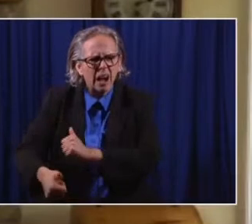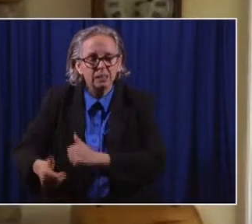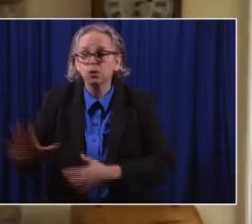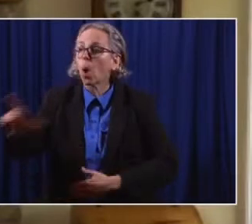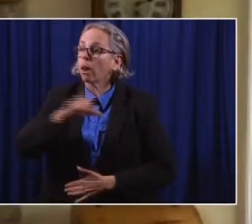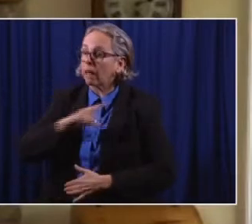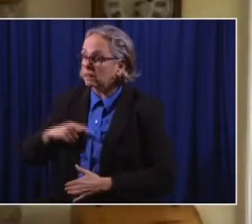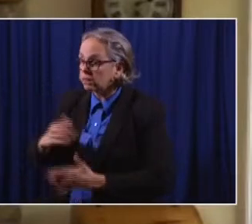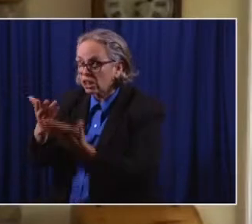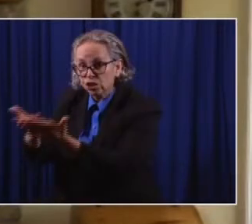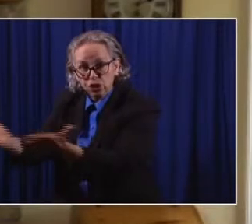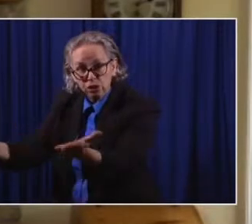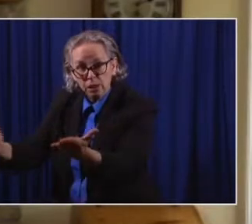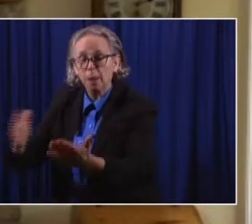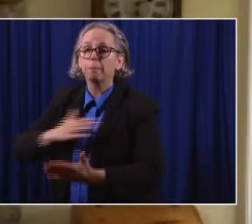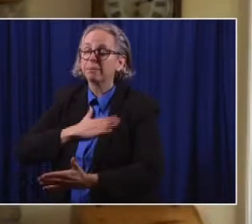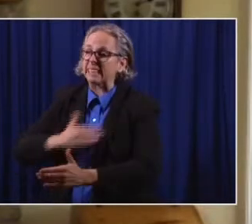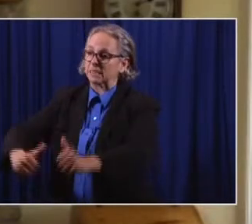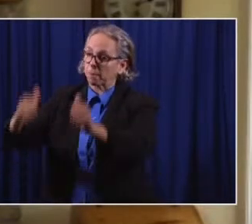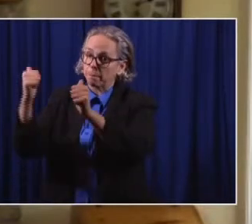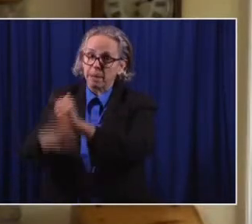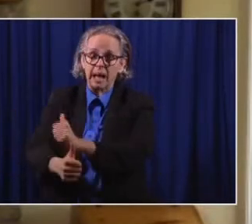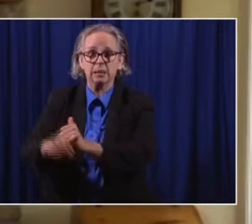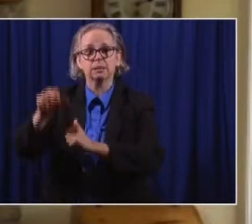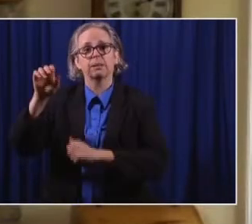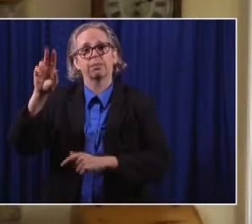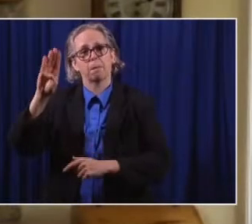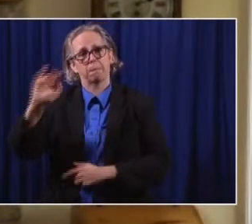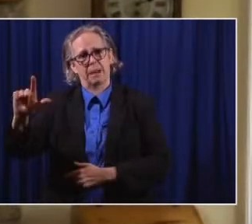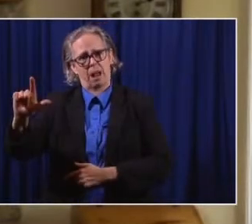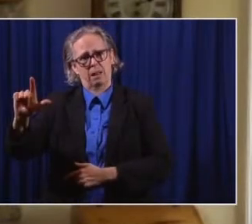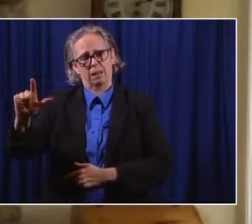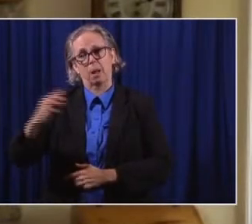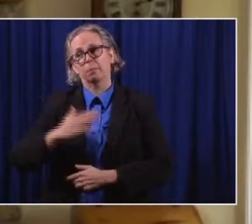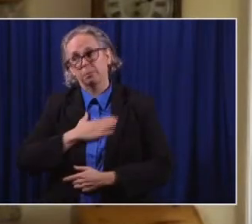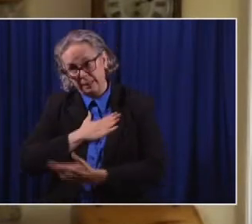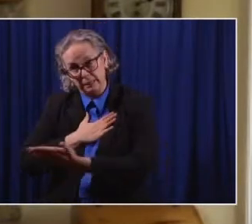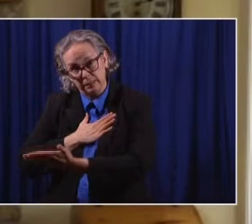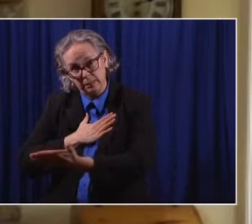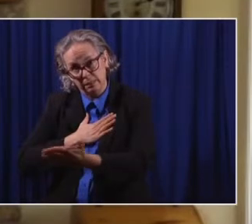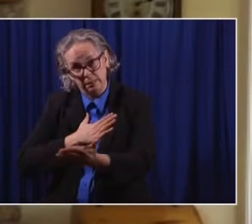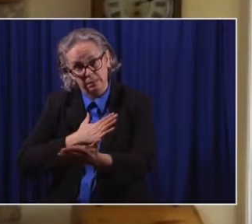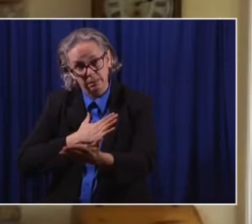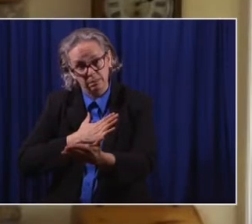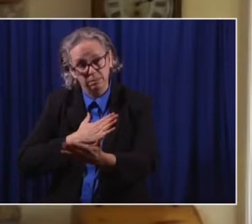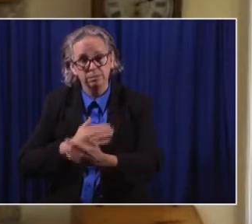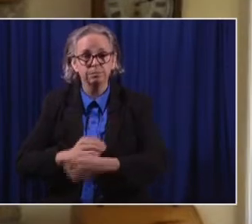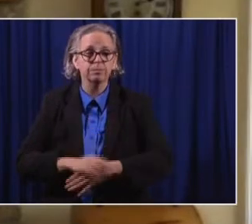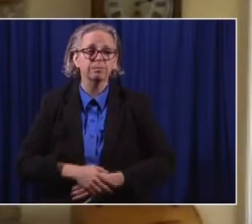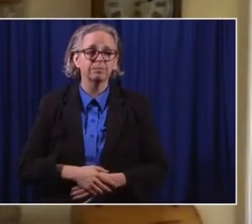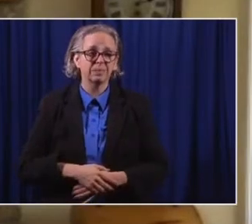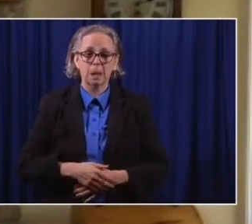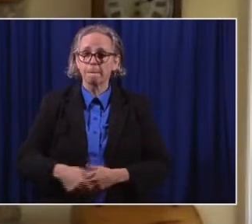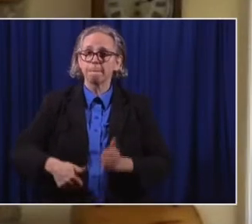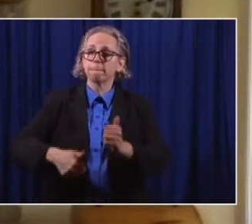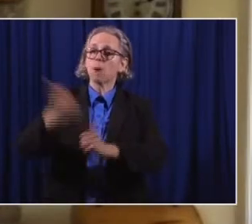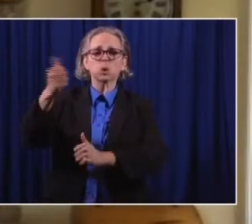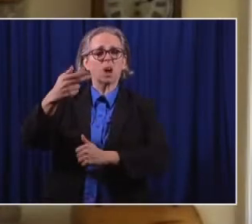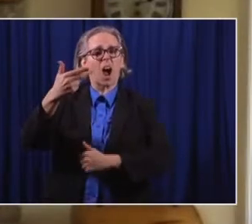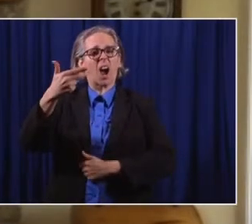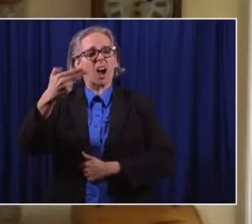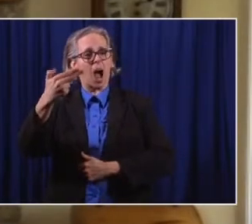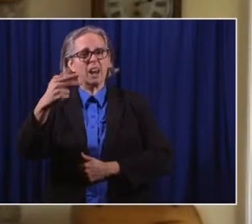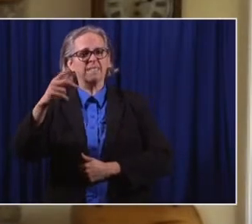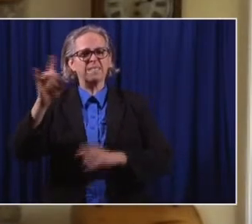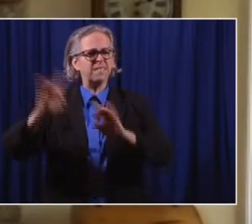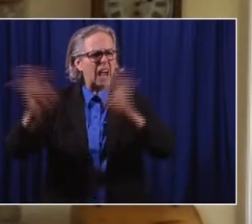it. Most gun violence that we are seeing is committed by people who legally cannot have a gun